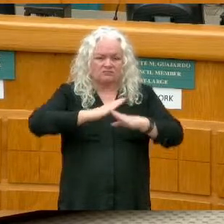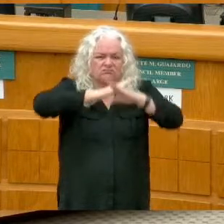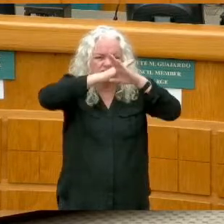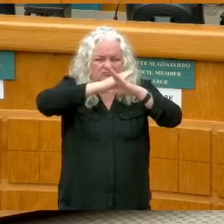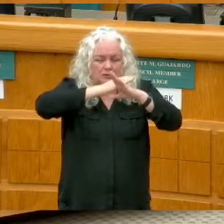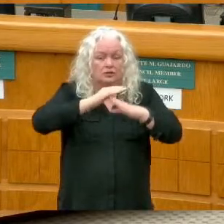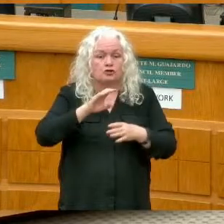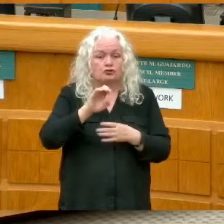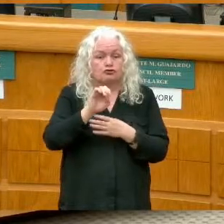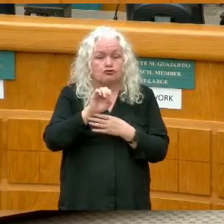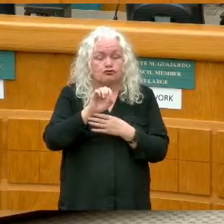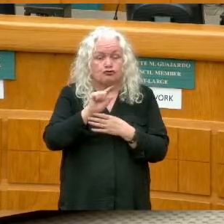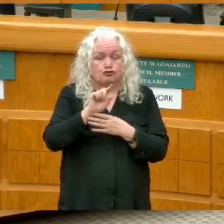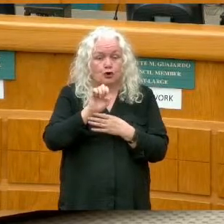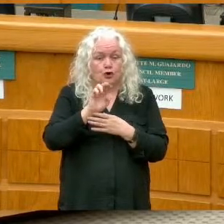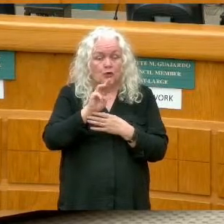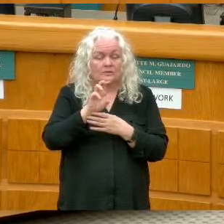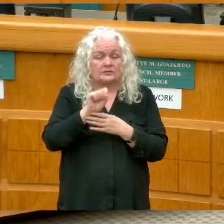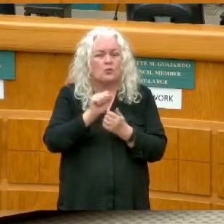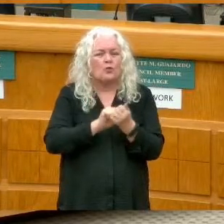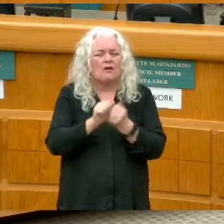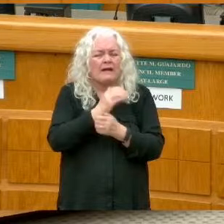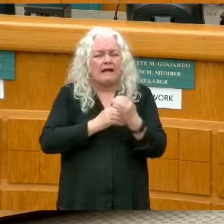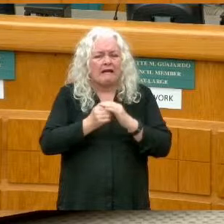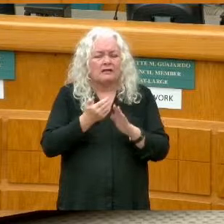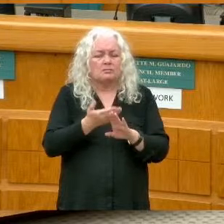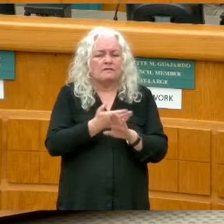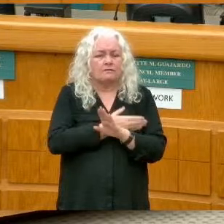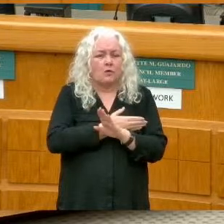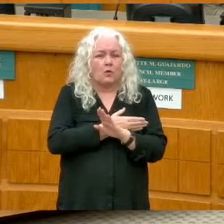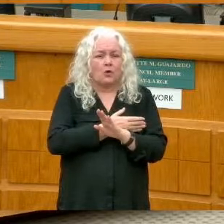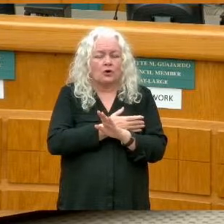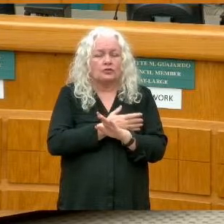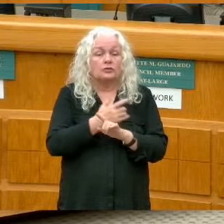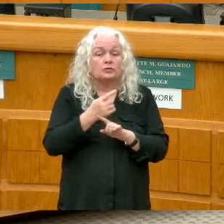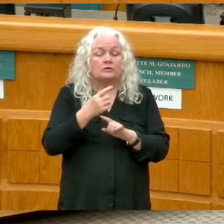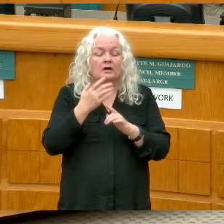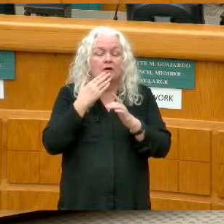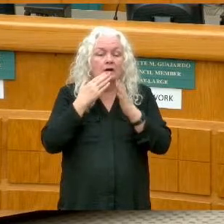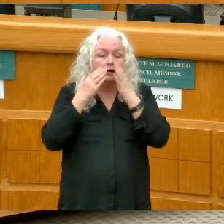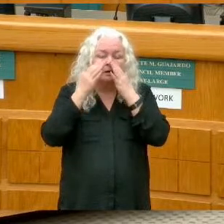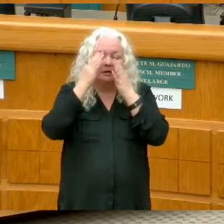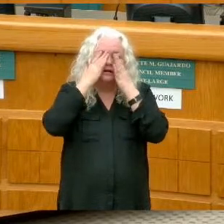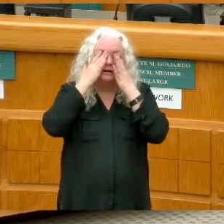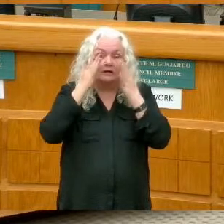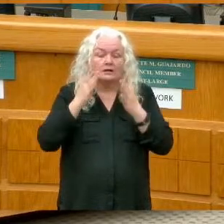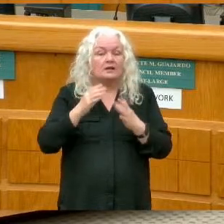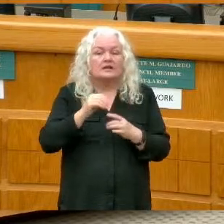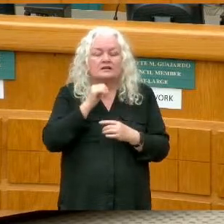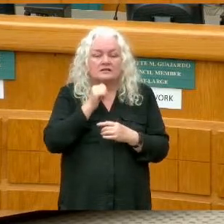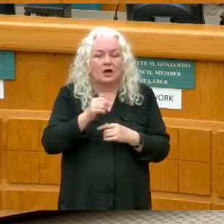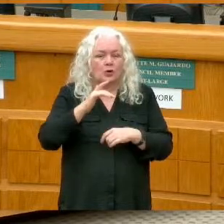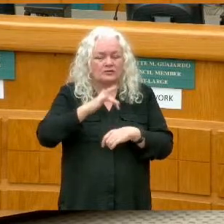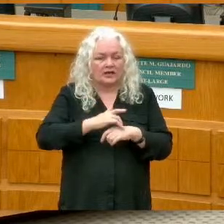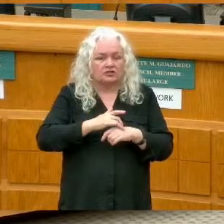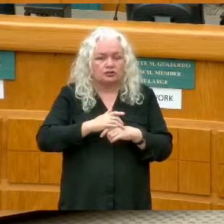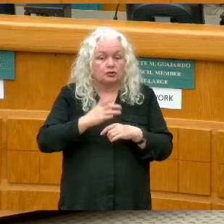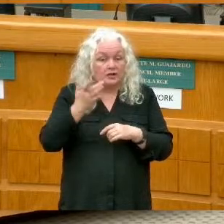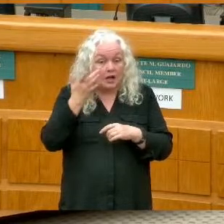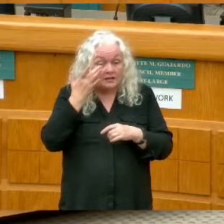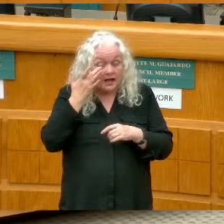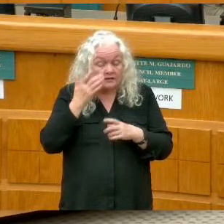germs. Wash your hands, especially before touching your eyes, nose, or mouth. That means not touching your